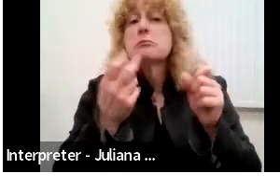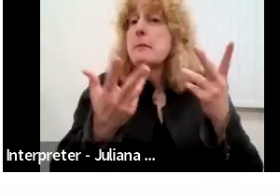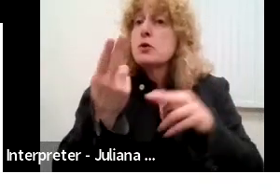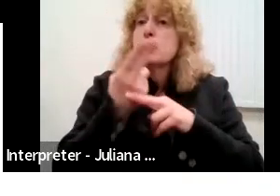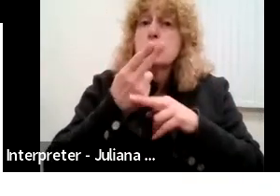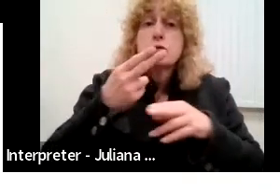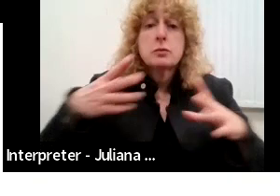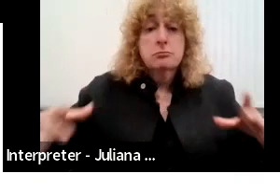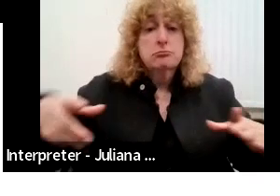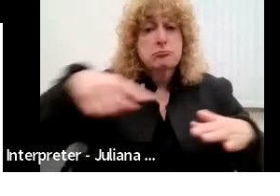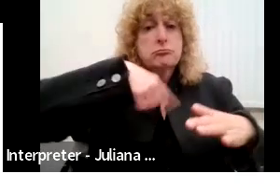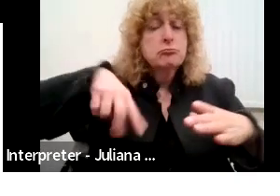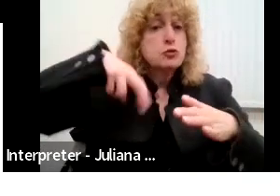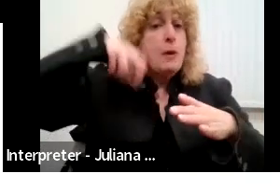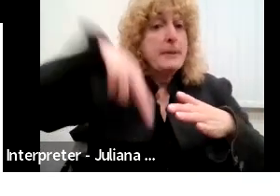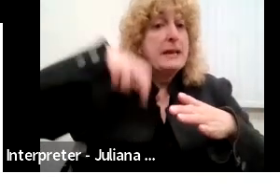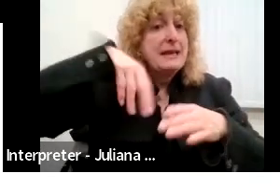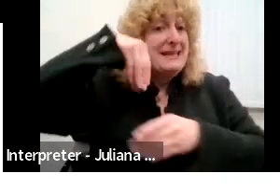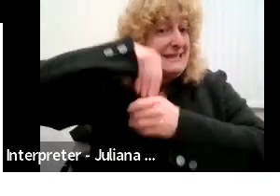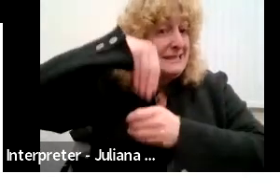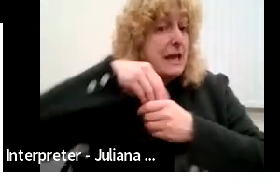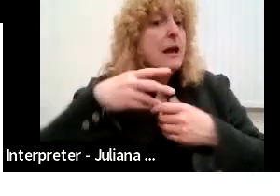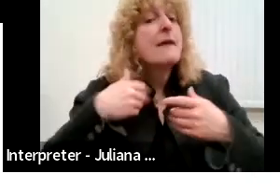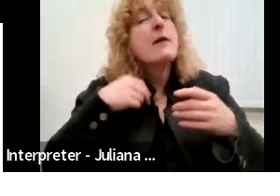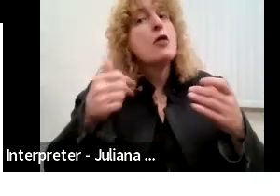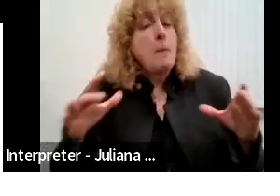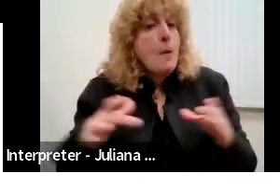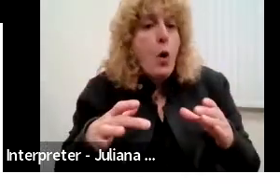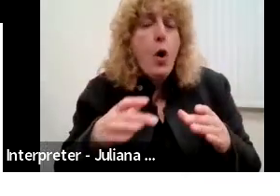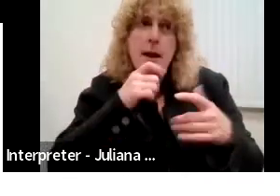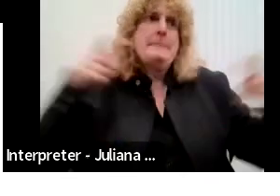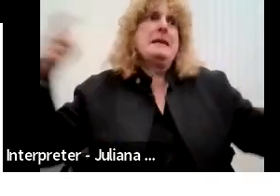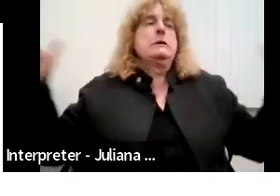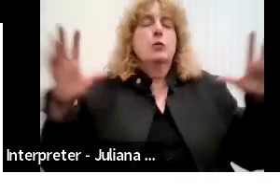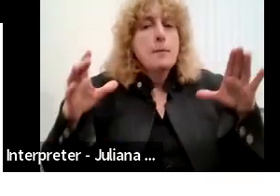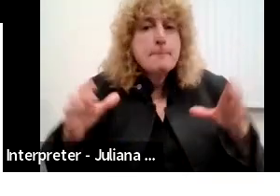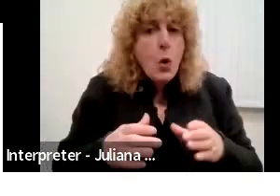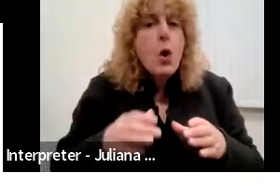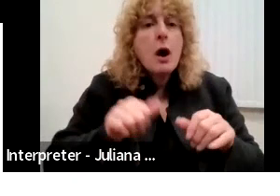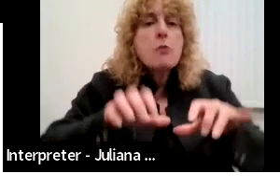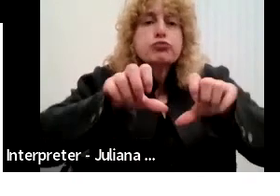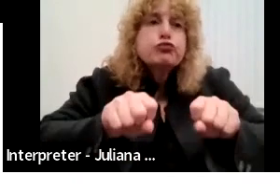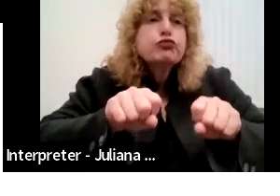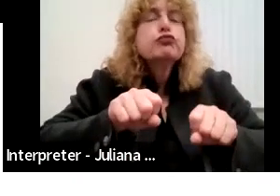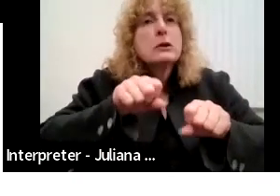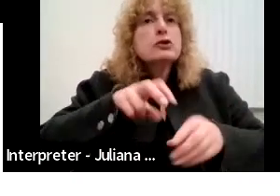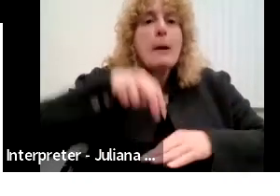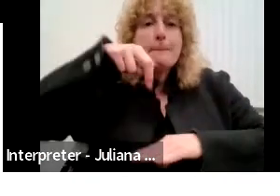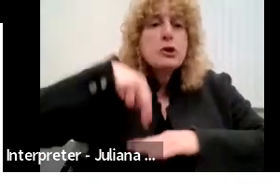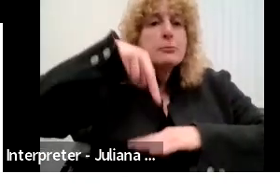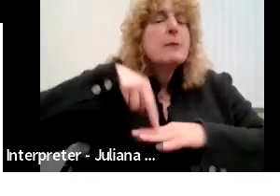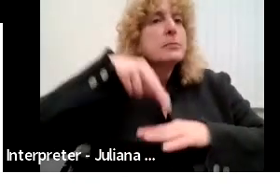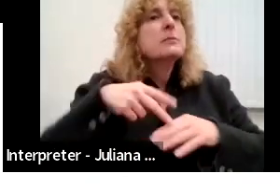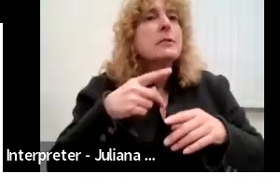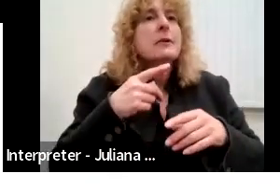trampoline indoors. There are smaller ones for them to jump and get those wiggles out. I